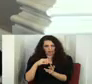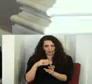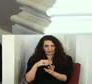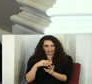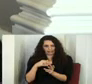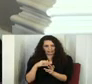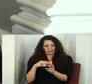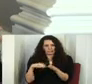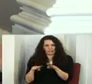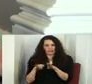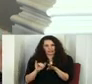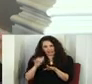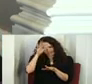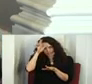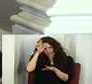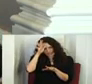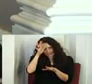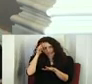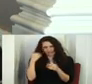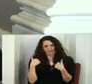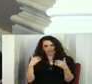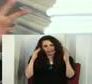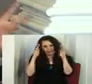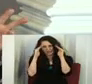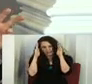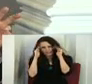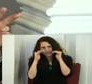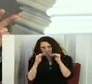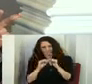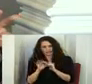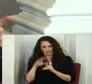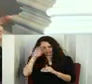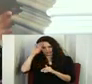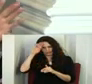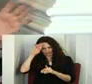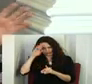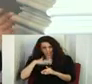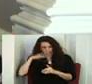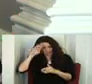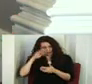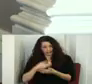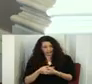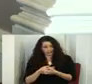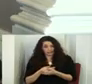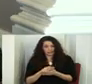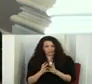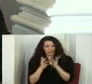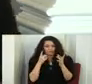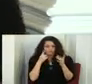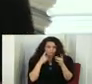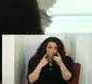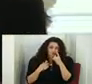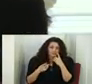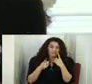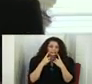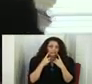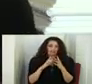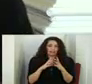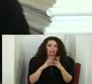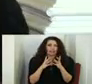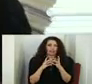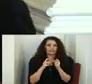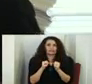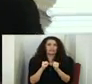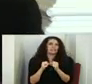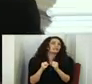of a son. So there was lots of tears, lots of sorrow, lots of regret, gnashing of